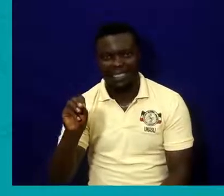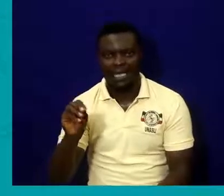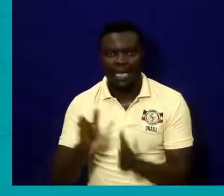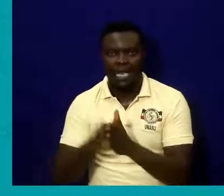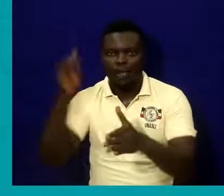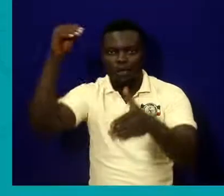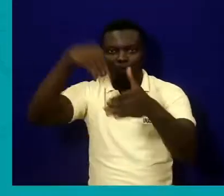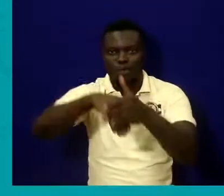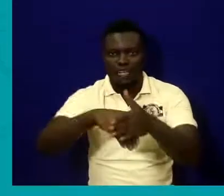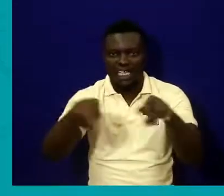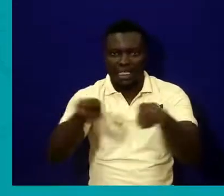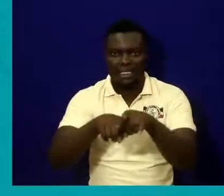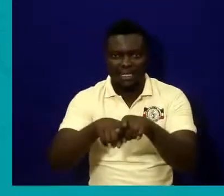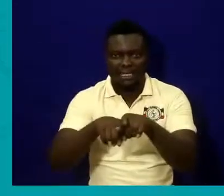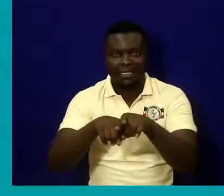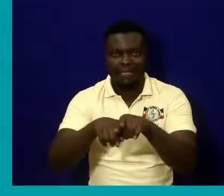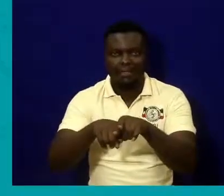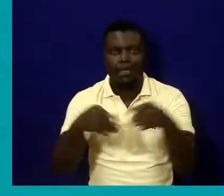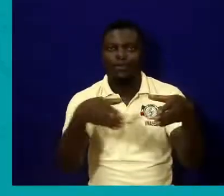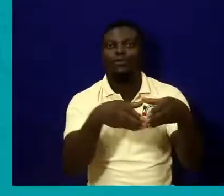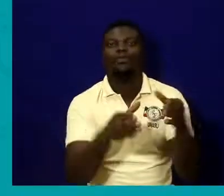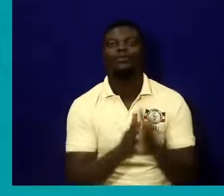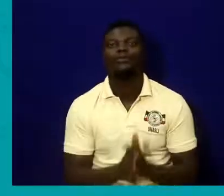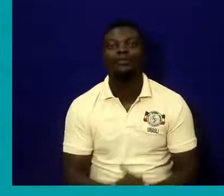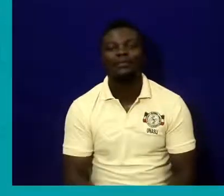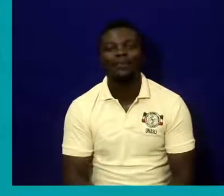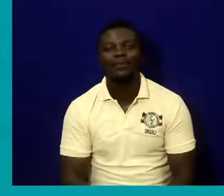will be put in the same group.